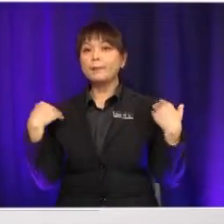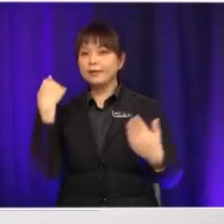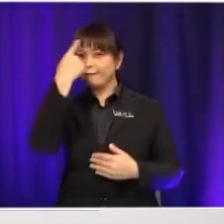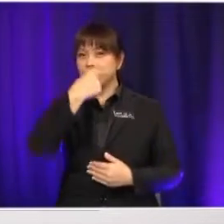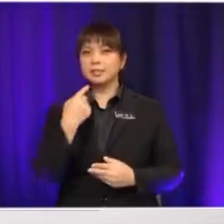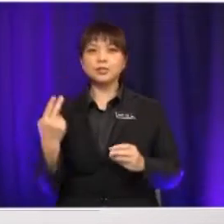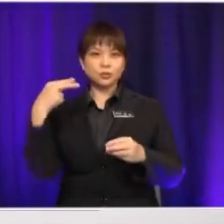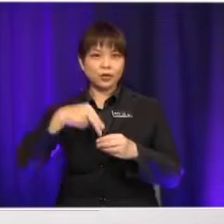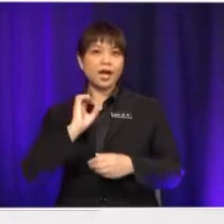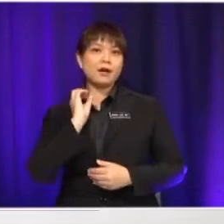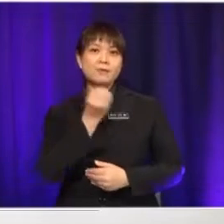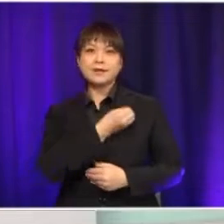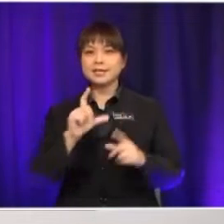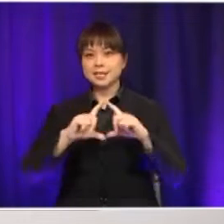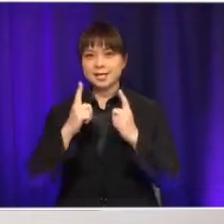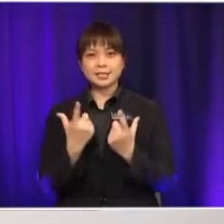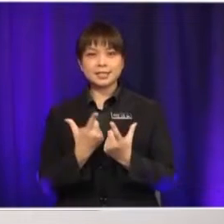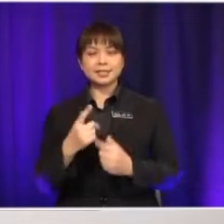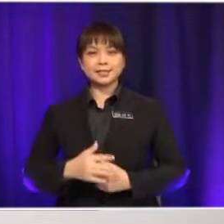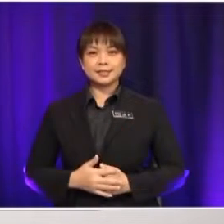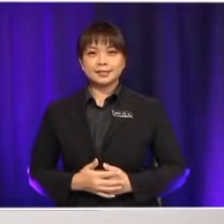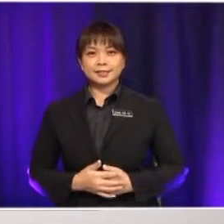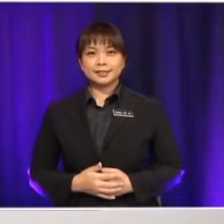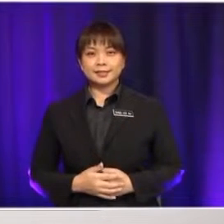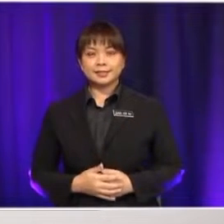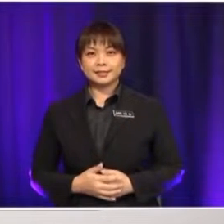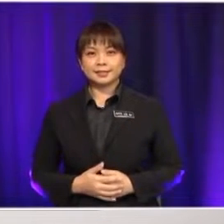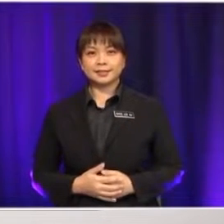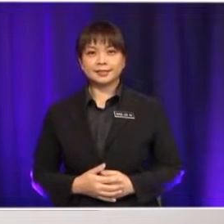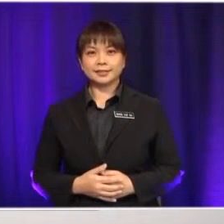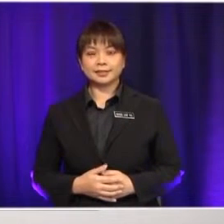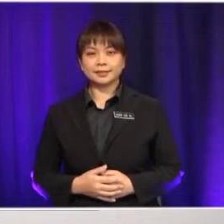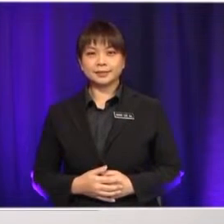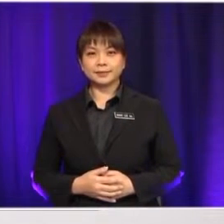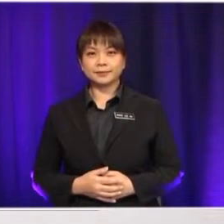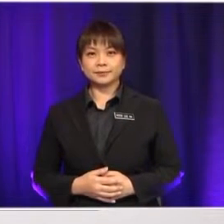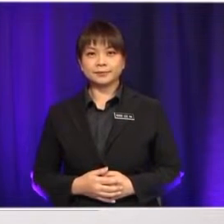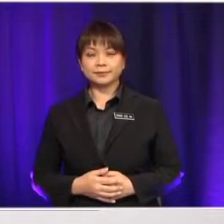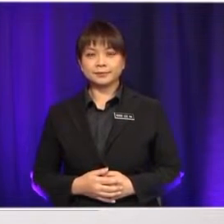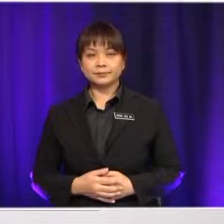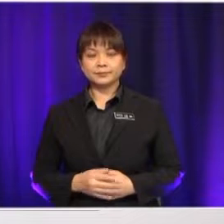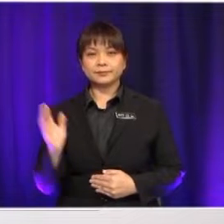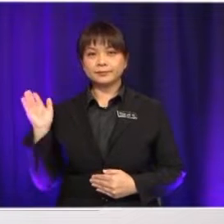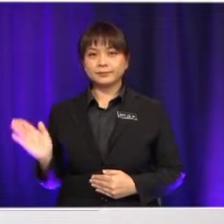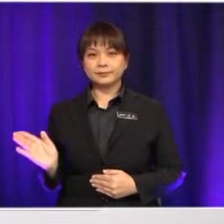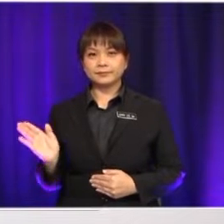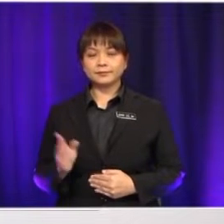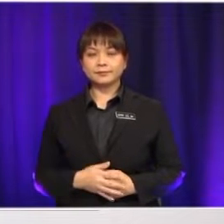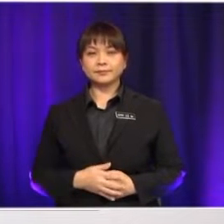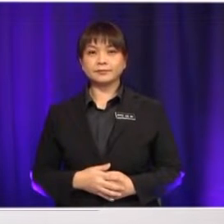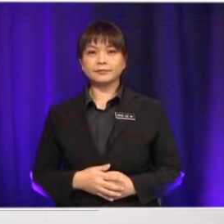join our class today. Could you kindly introduce them to all of us? Yeah, sure. Okay, so we have Ti Wen Hui with